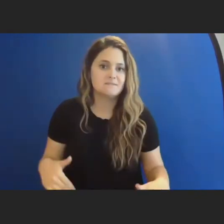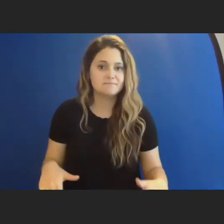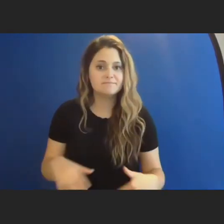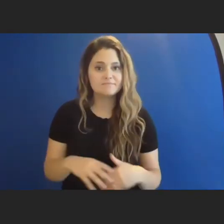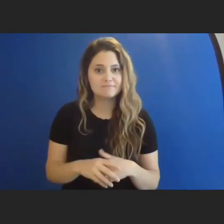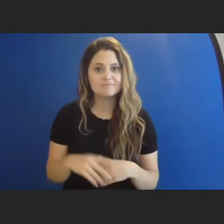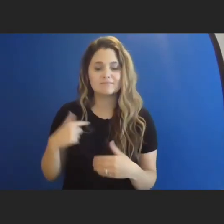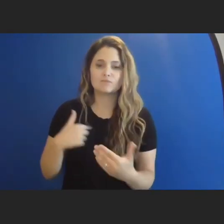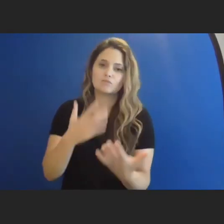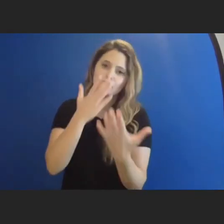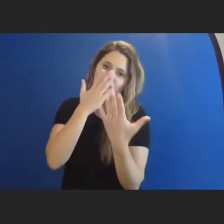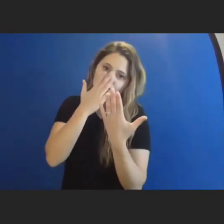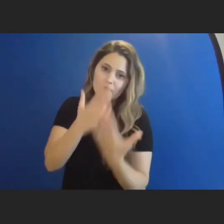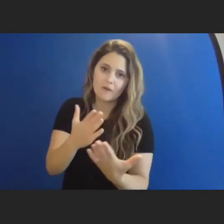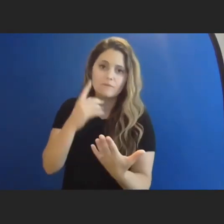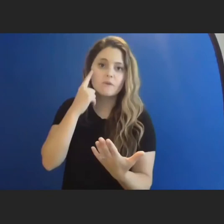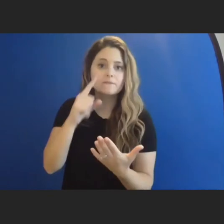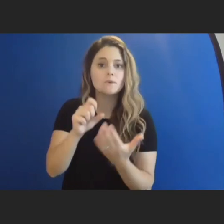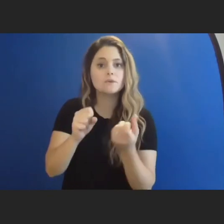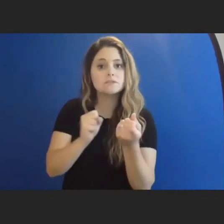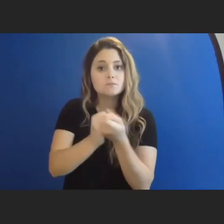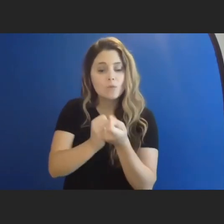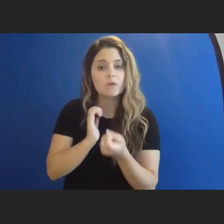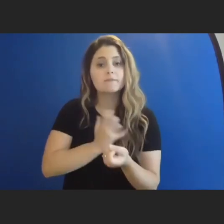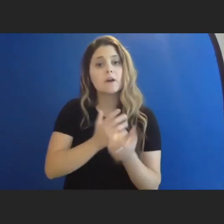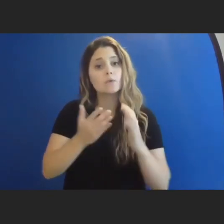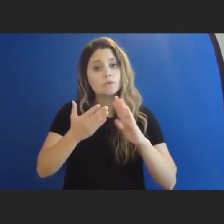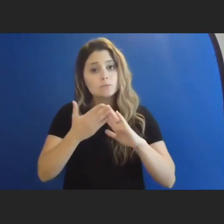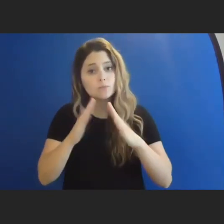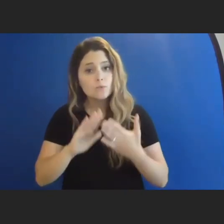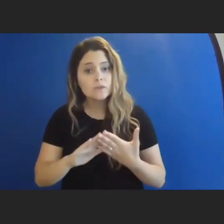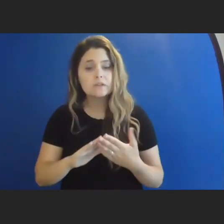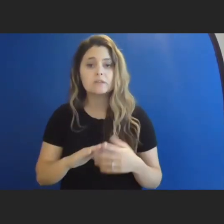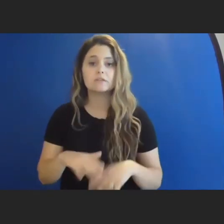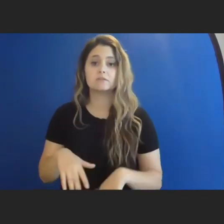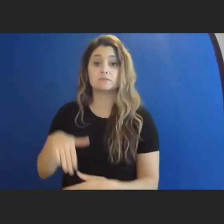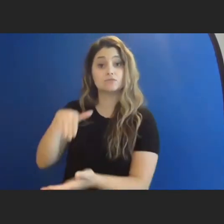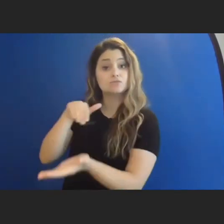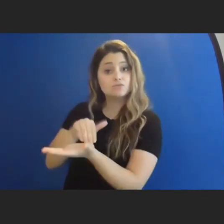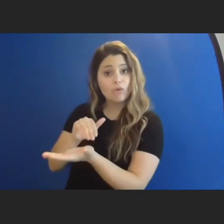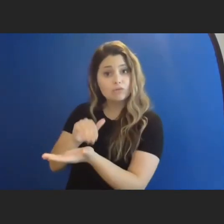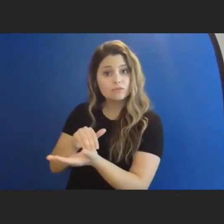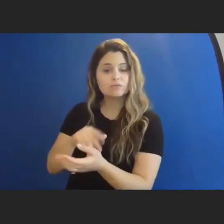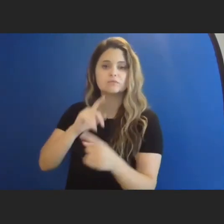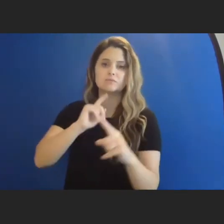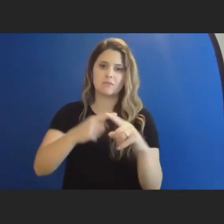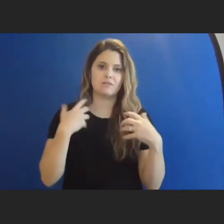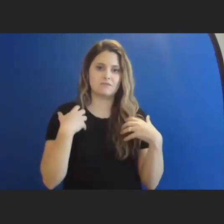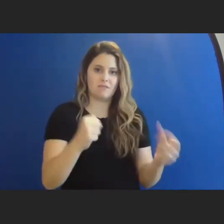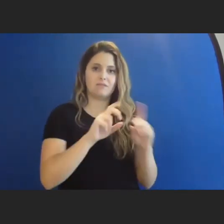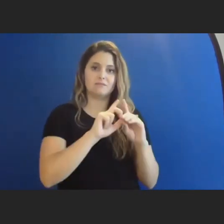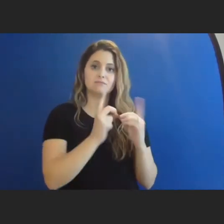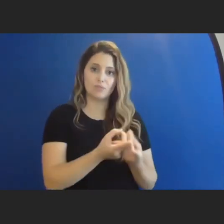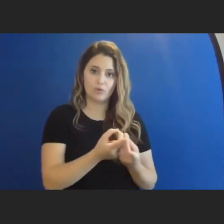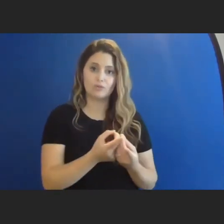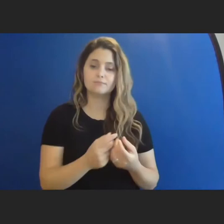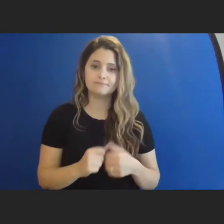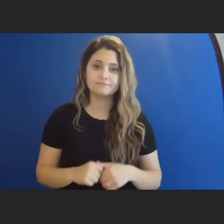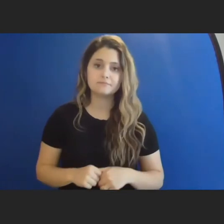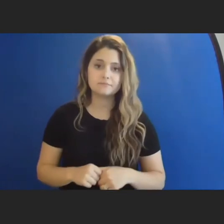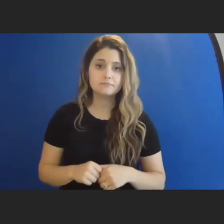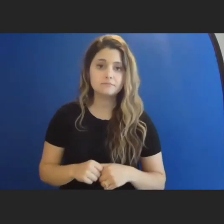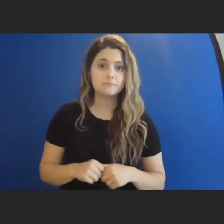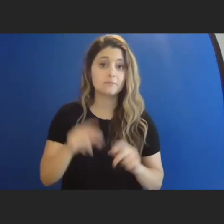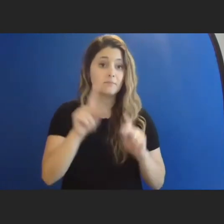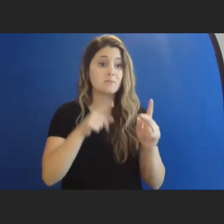we are just thankful for the support of our community, our physicians, and the health department. The folks